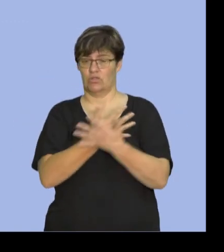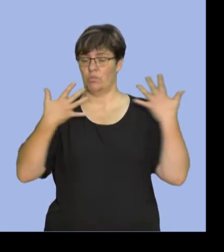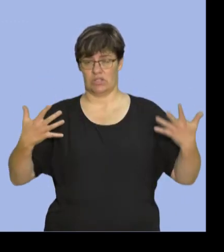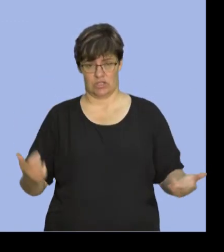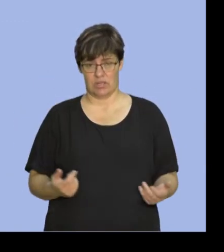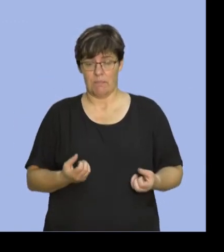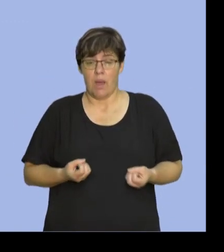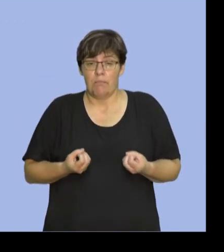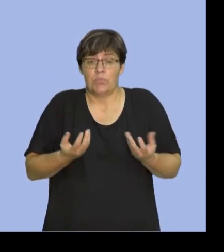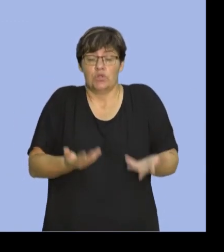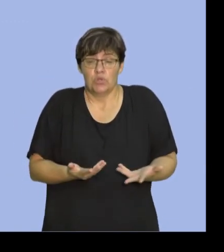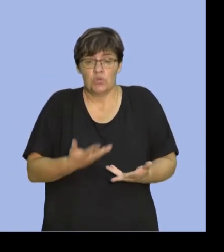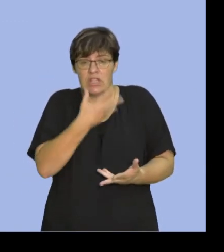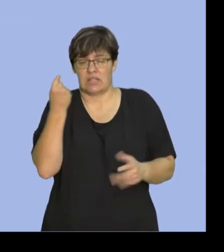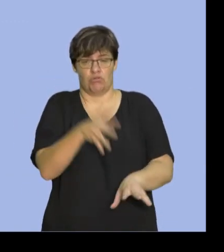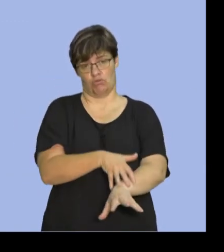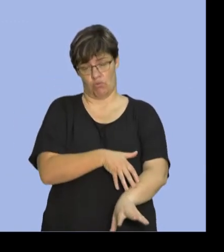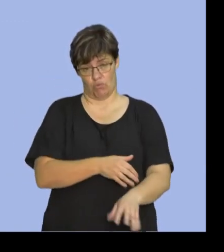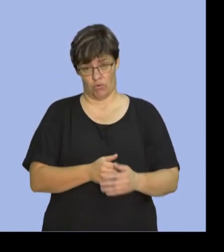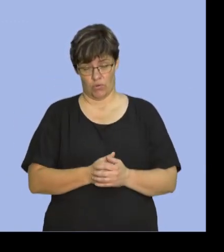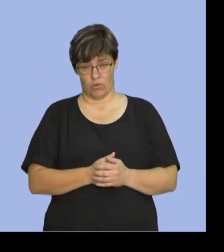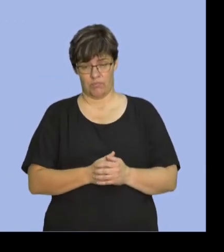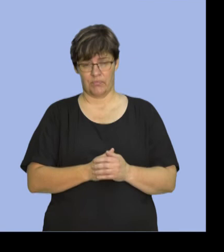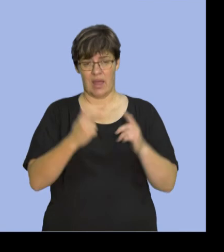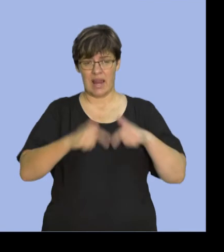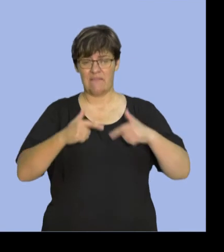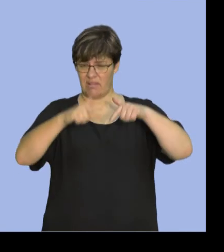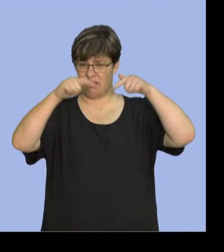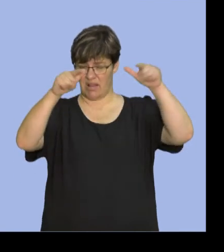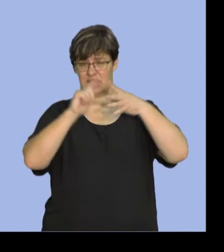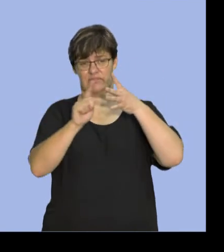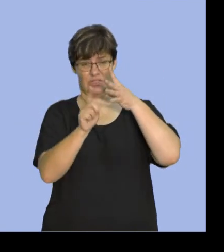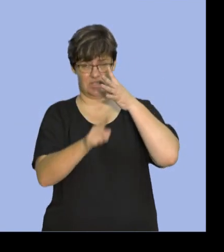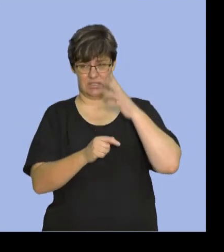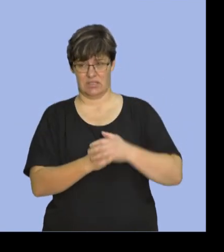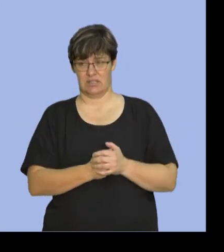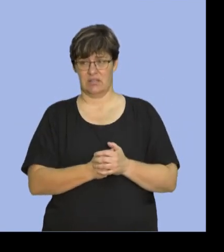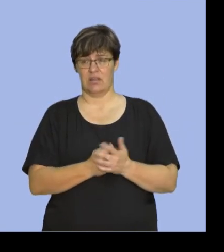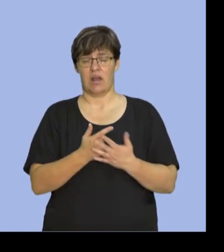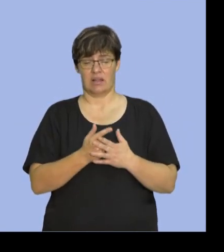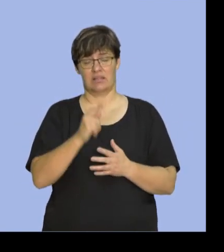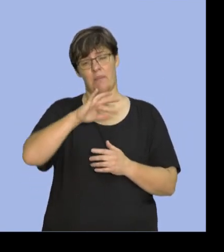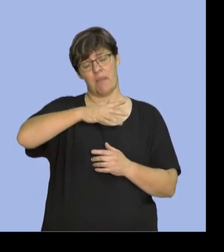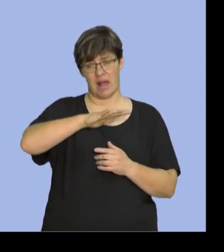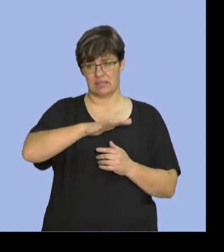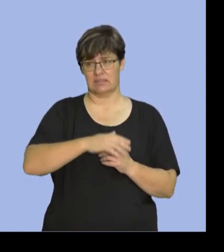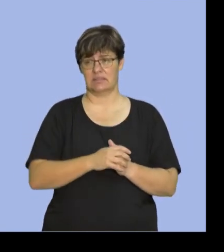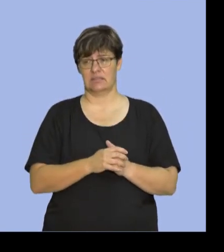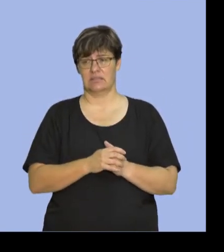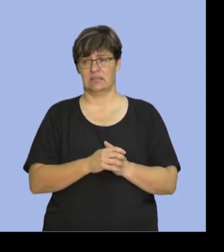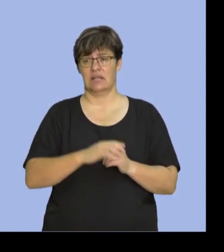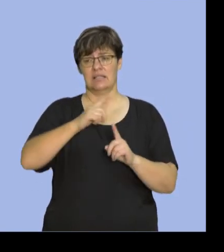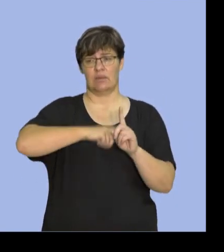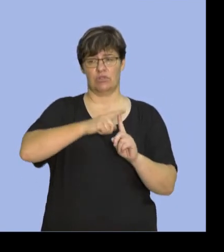that heat. So you get different levels of hypothermia, where we experience mild hypothermia, where the temperature